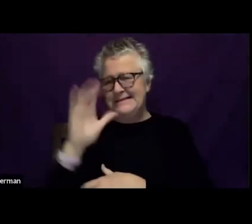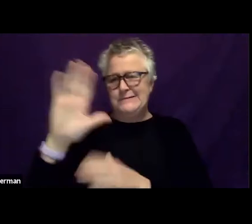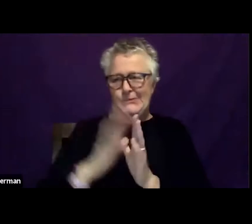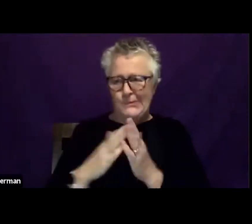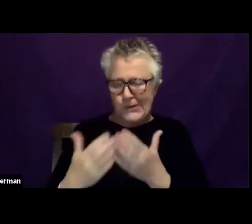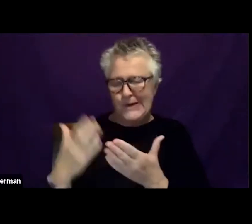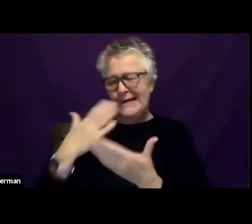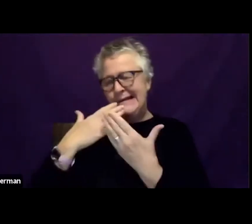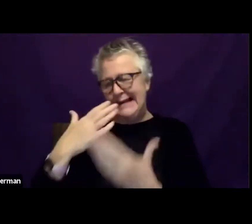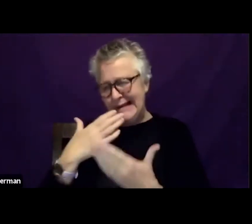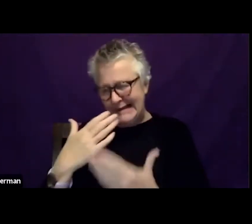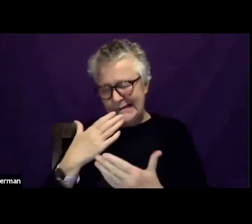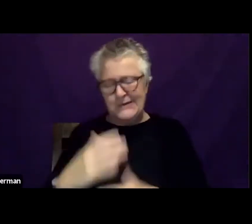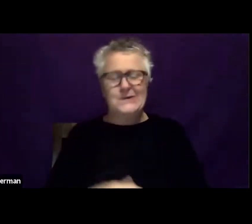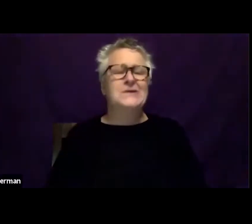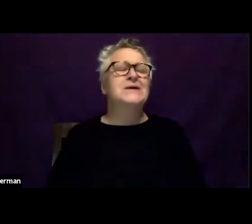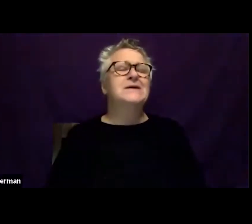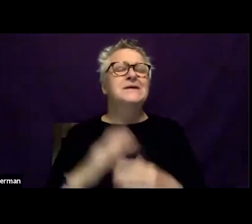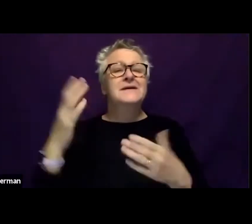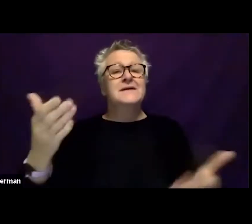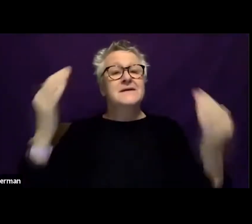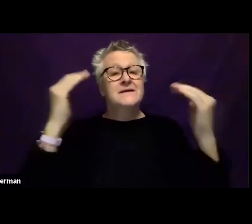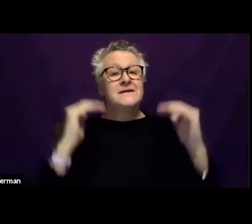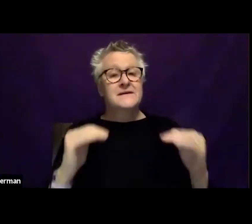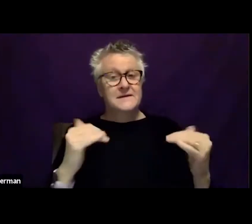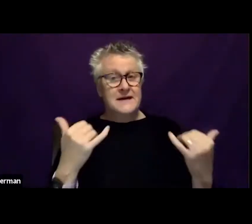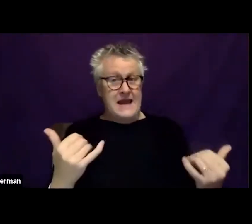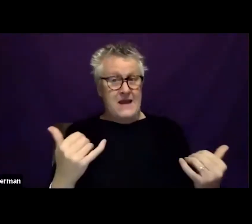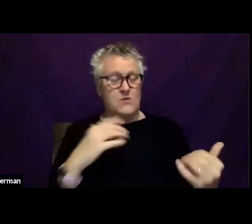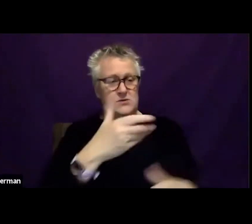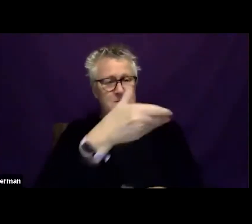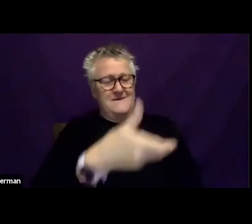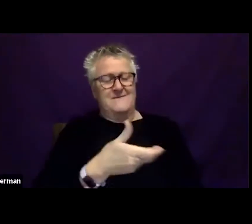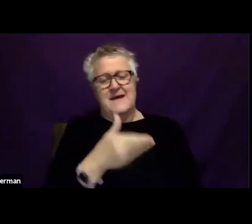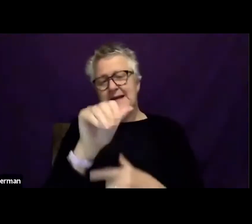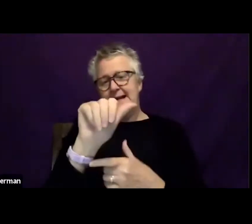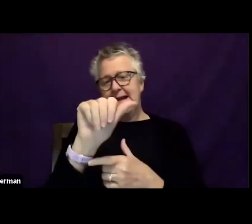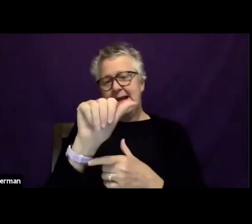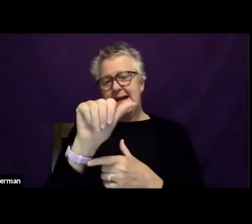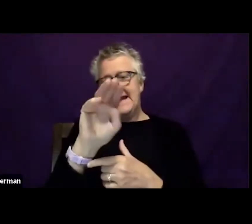So I'd like to invite Amy